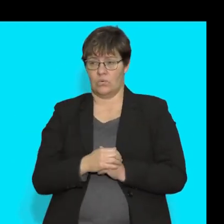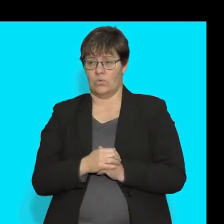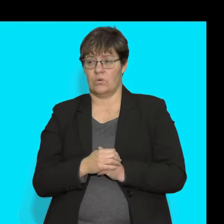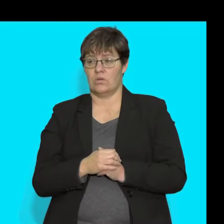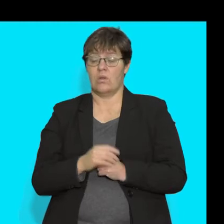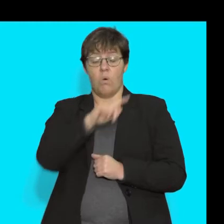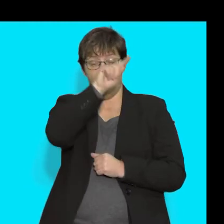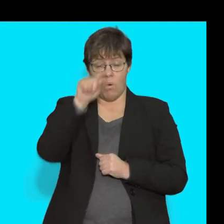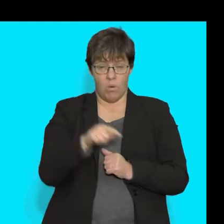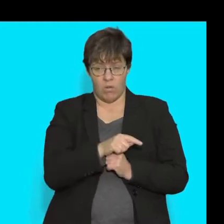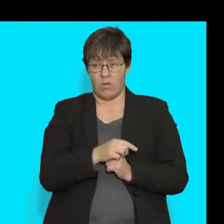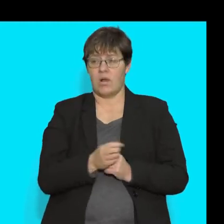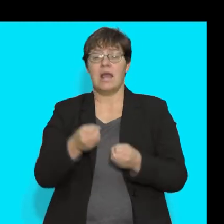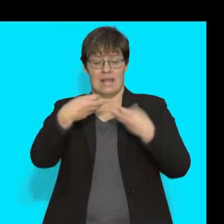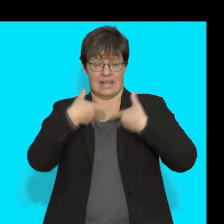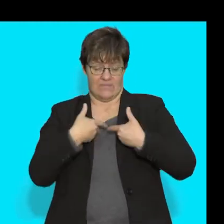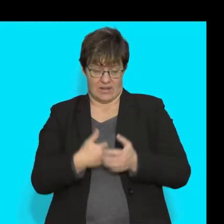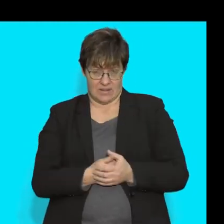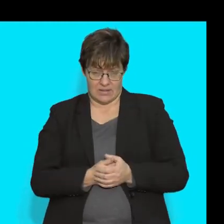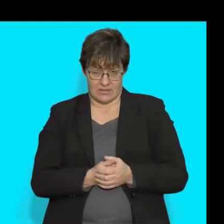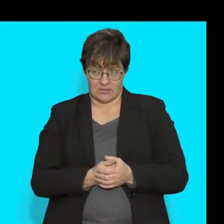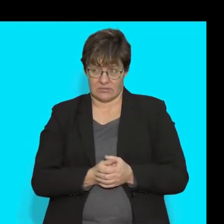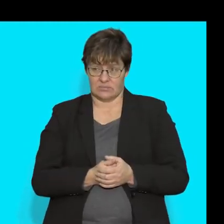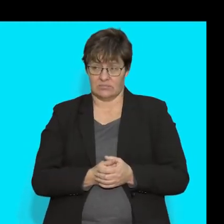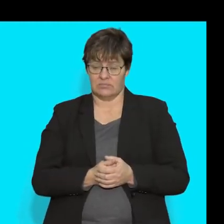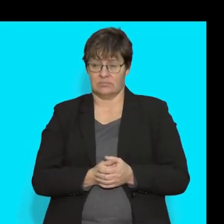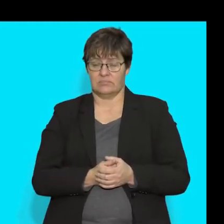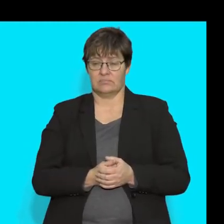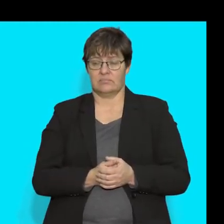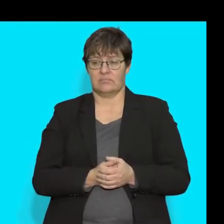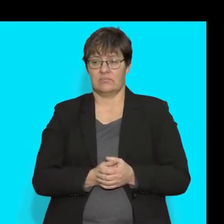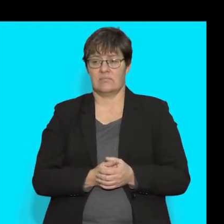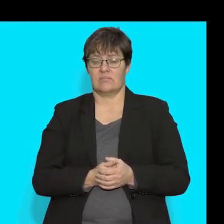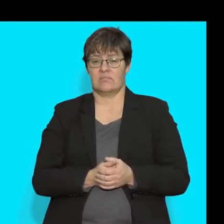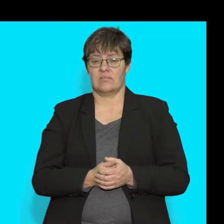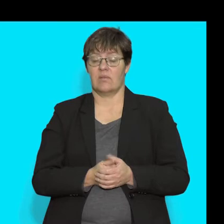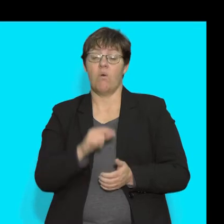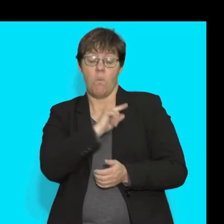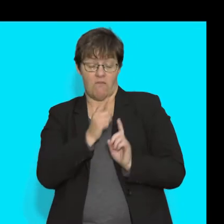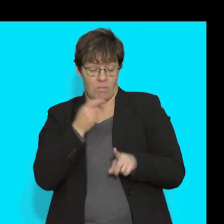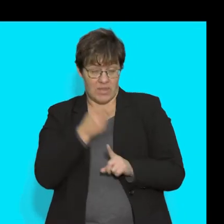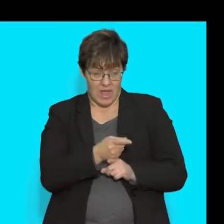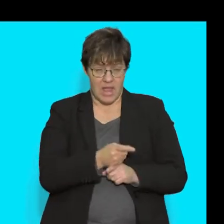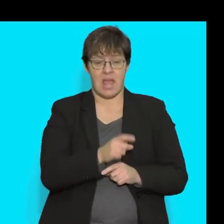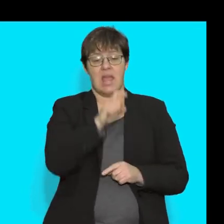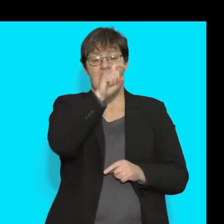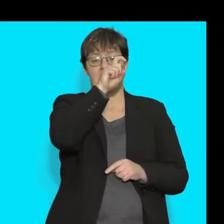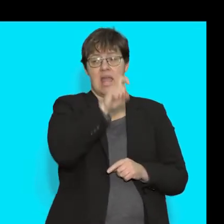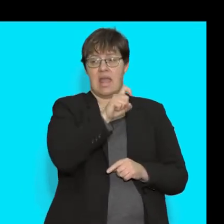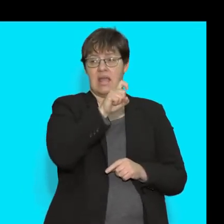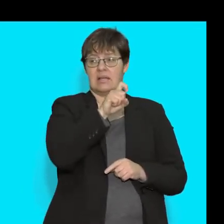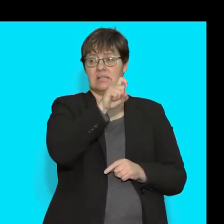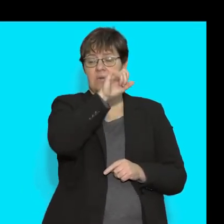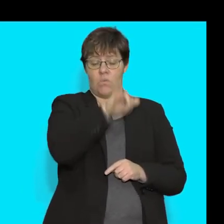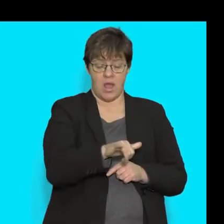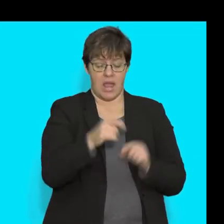to YQ, and all of this is given to you. That will be a reason there. And then as a